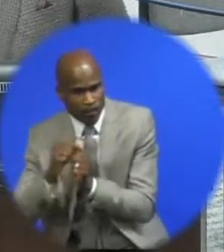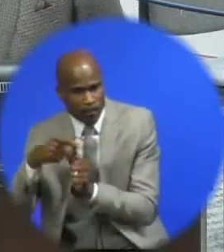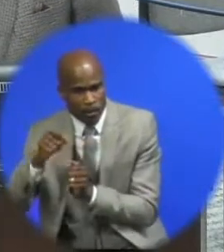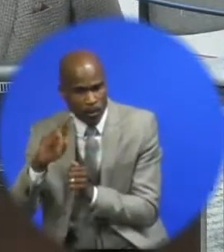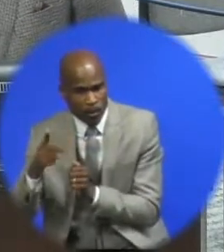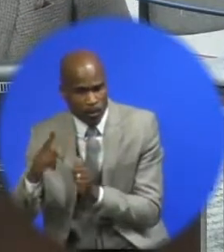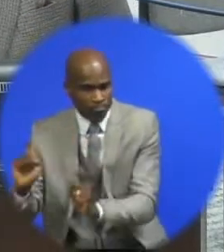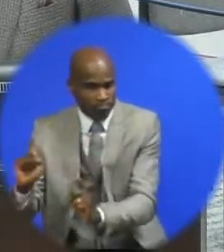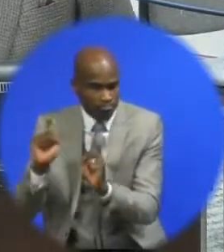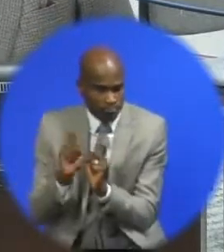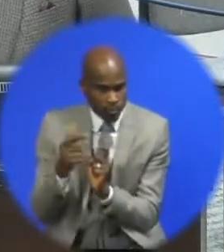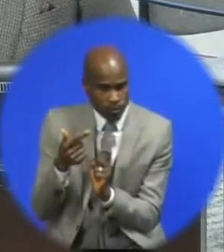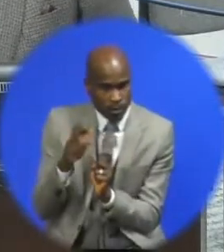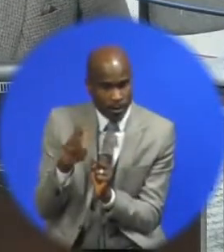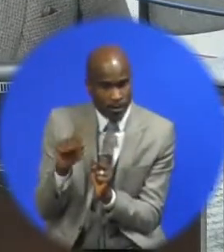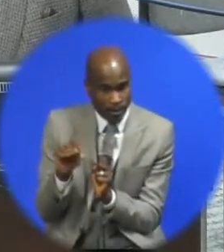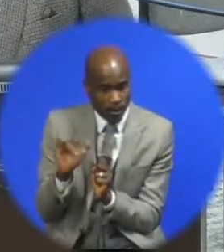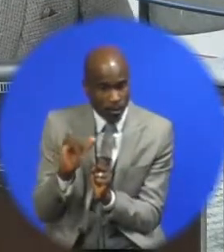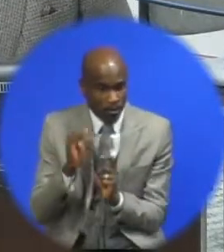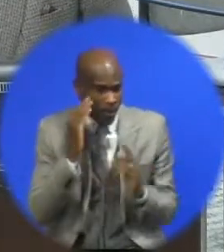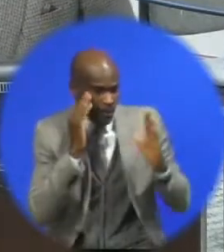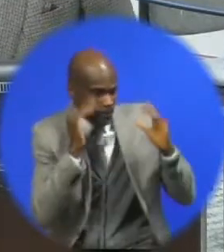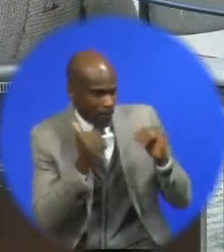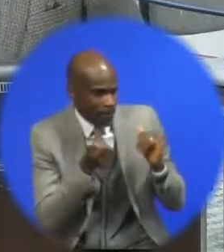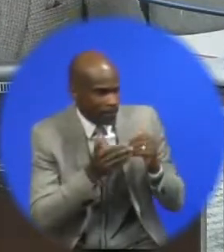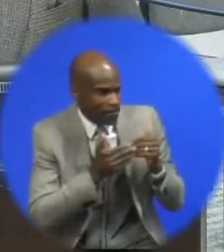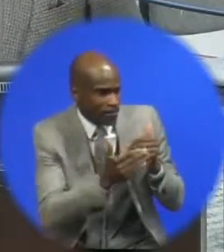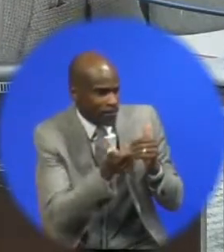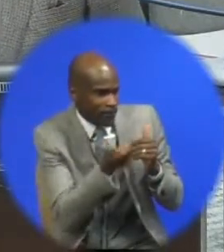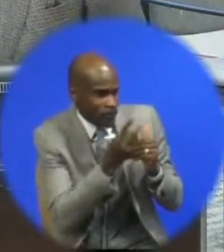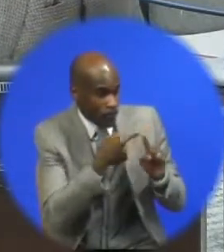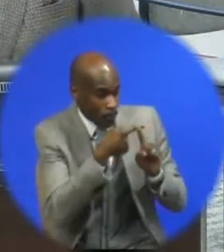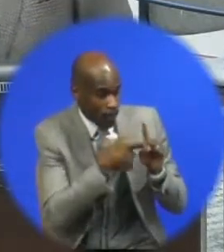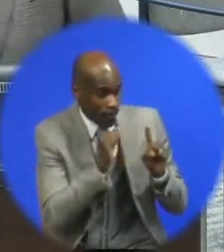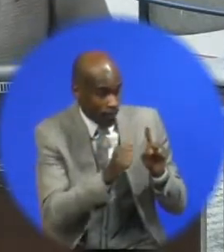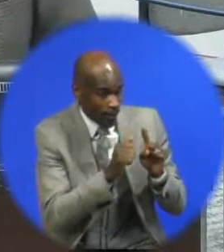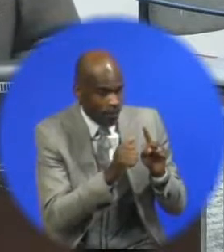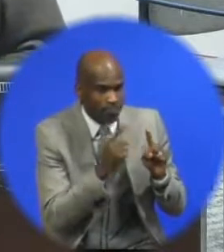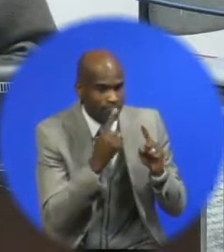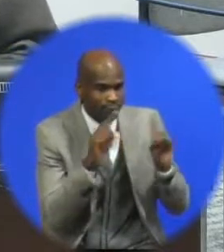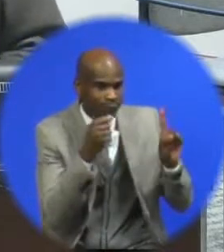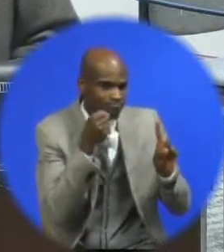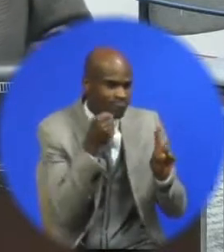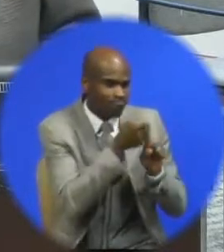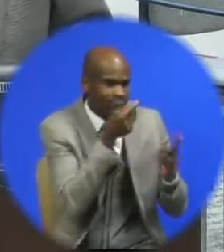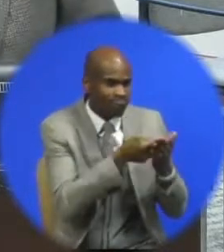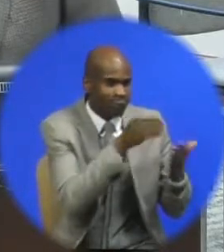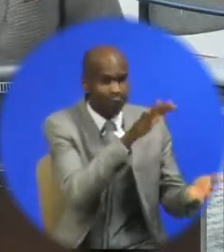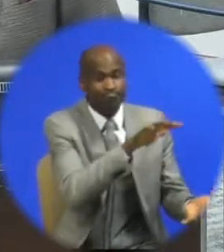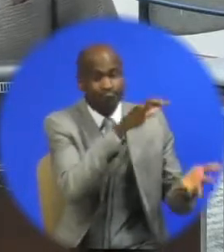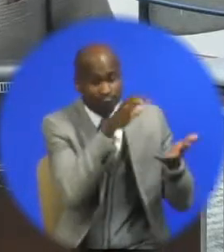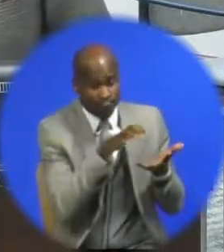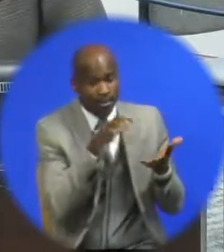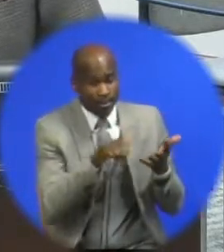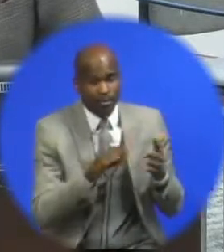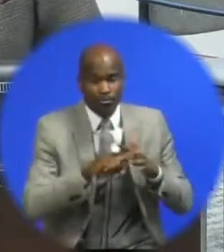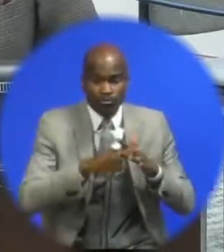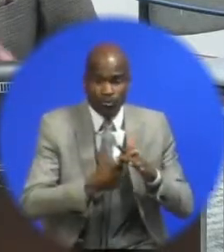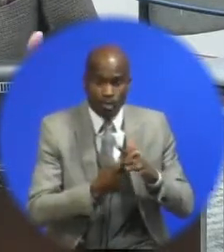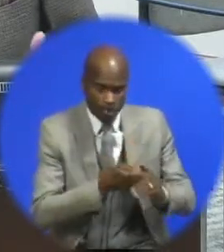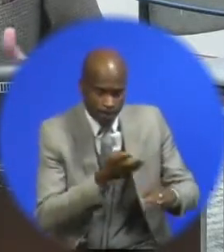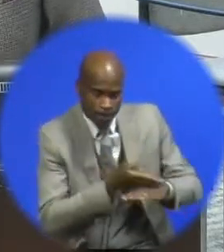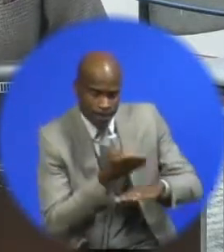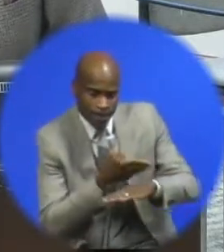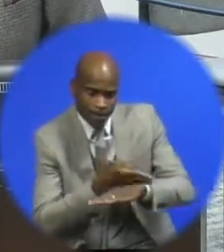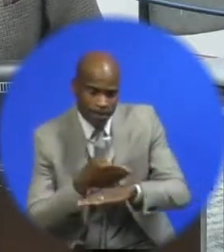another pot of money that we hopefully in the next couple of months we will secure the funds to develop that site. And